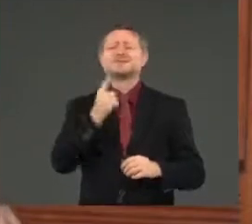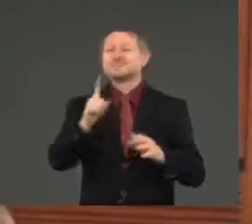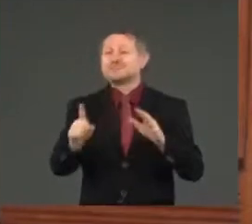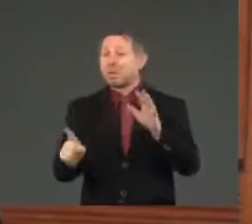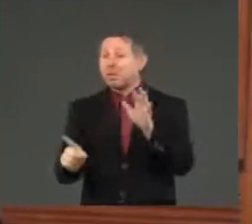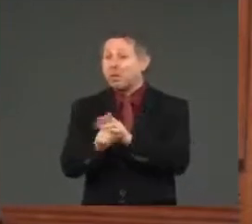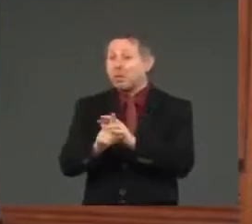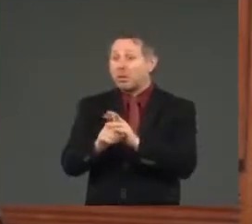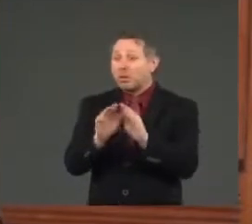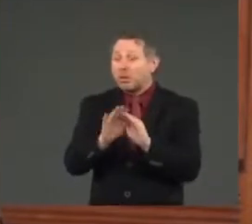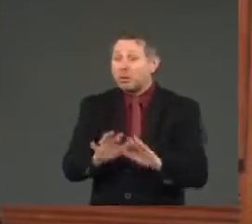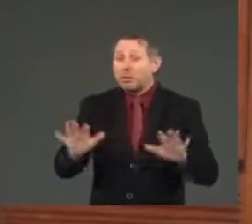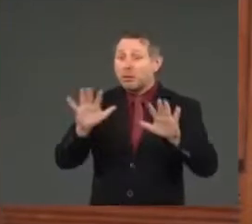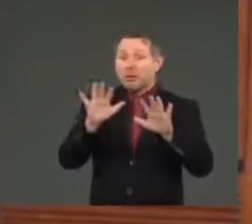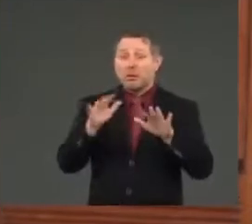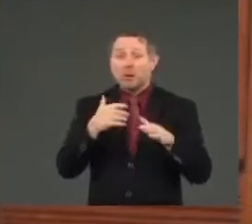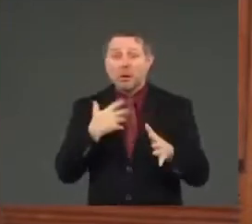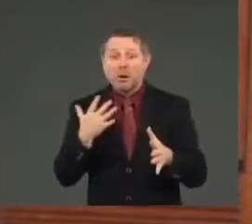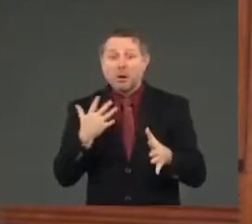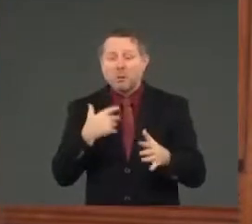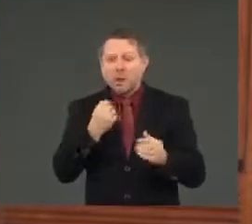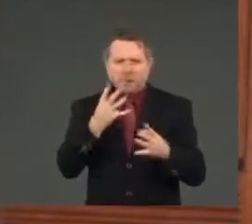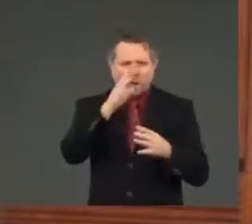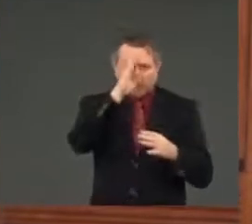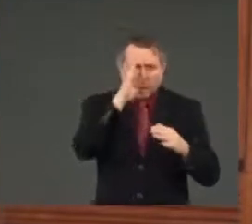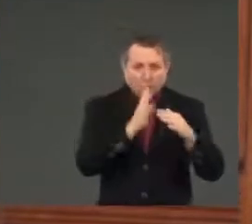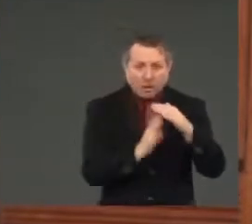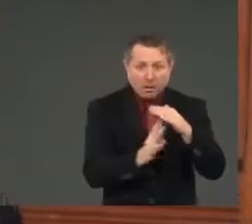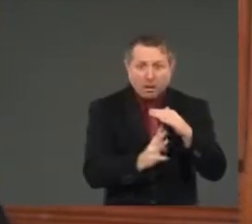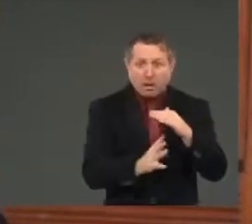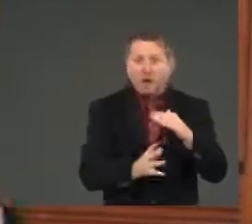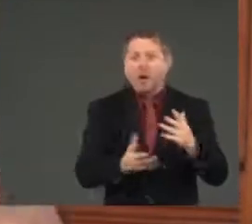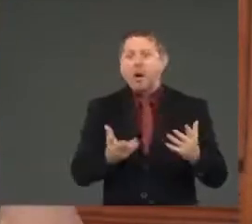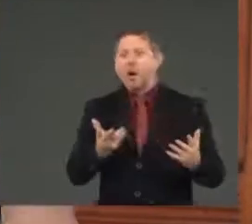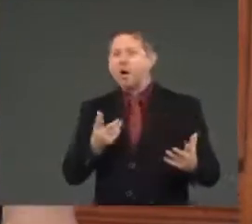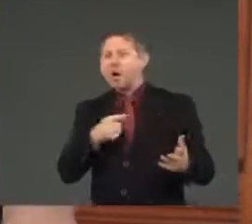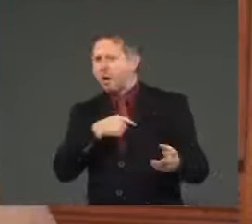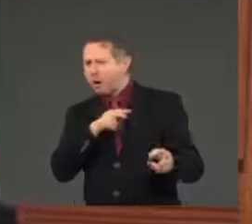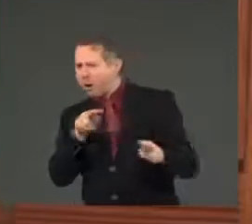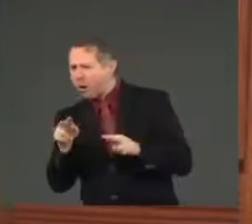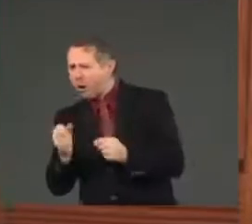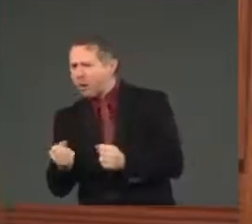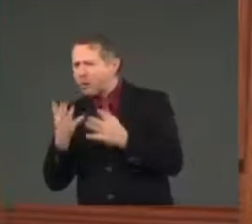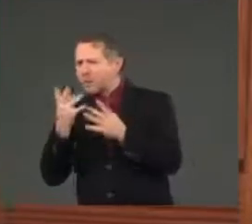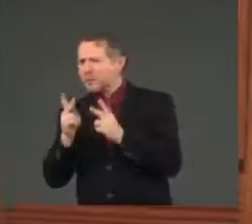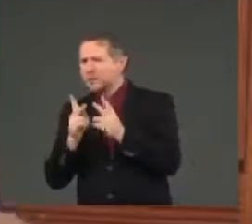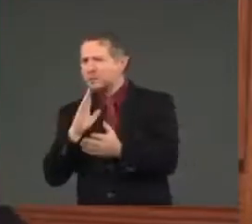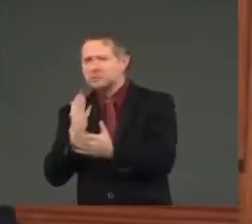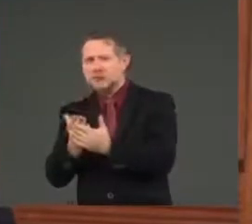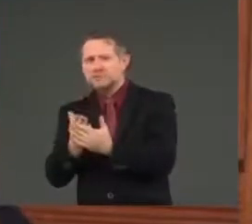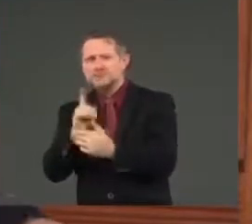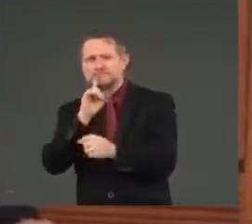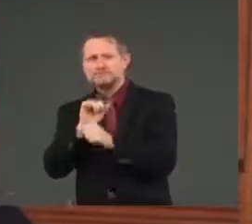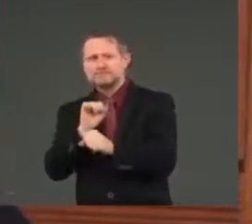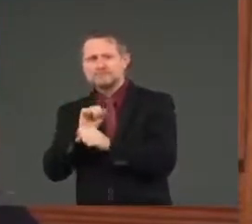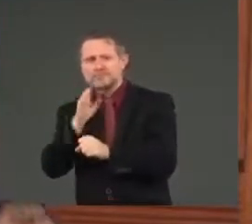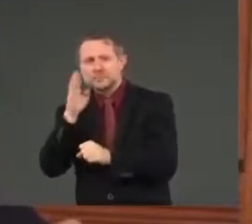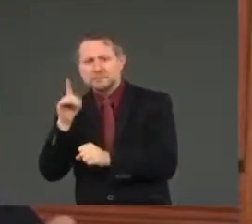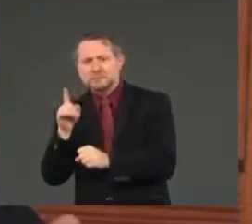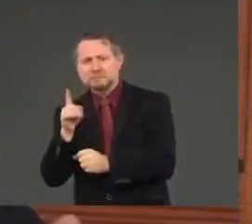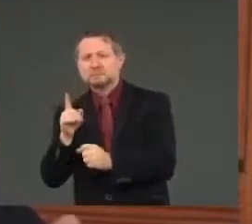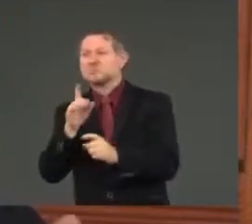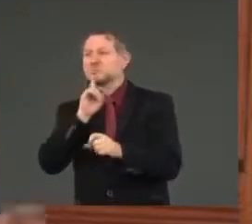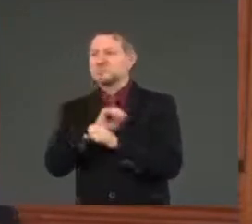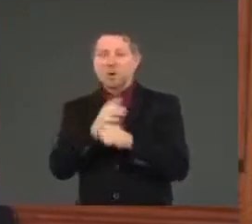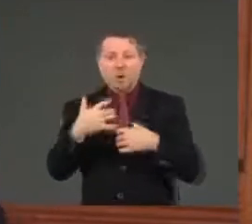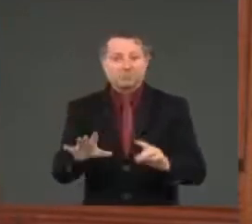it's not just the hospitalization rate. We also look at the gross hospitalization rate because that's net. Gross is who's walking in the door, which is a little different. That's people maybe transferring from one facility